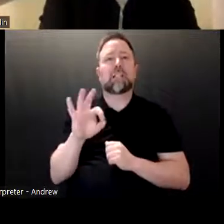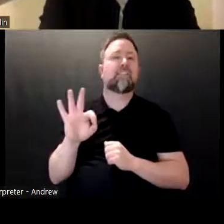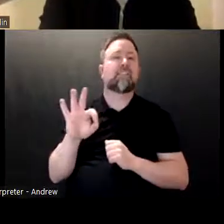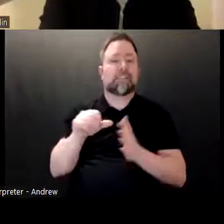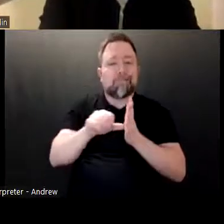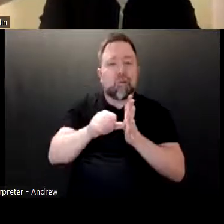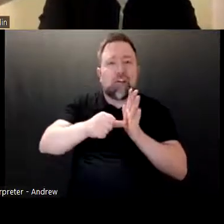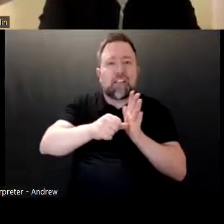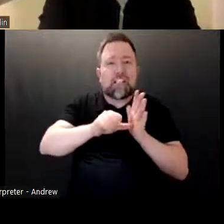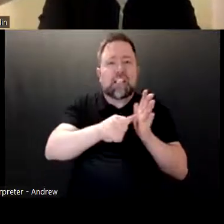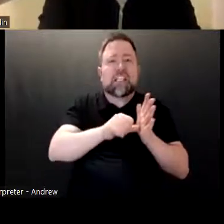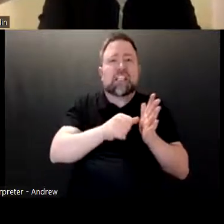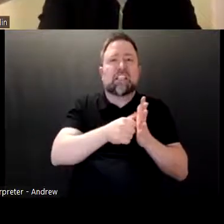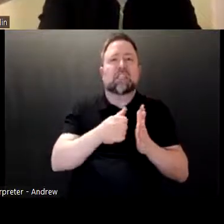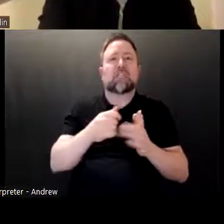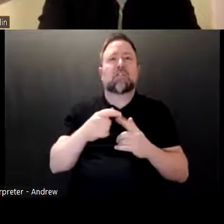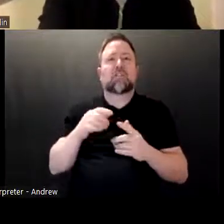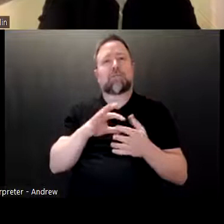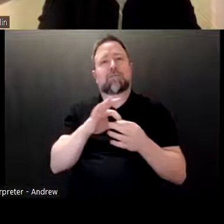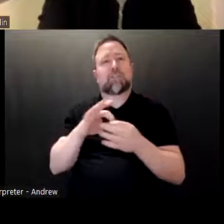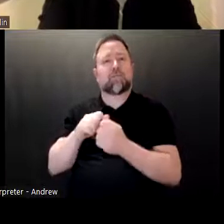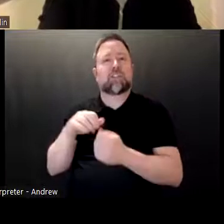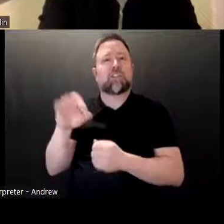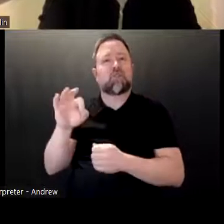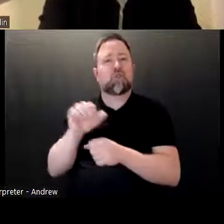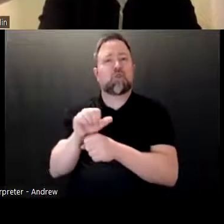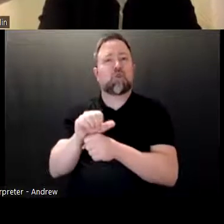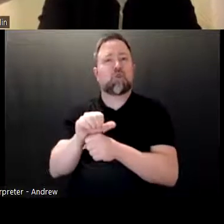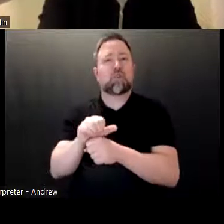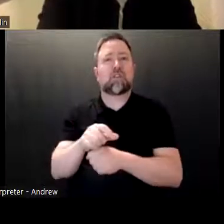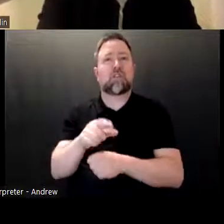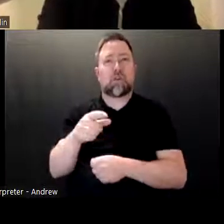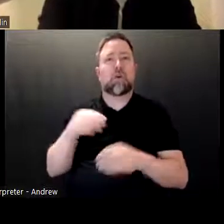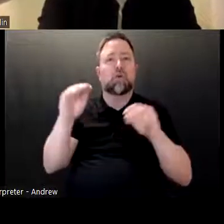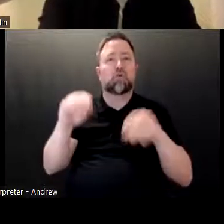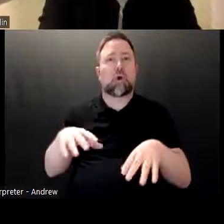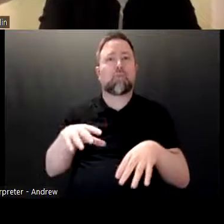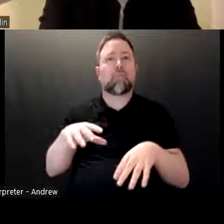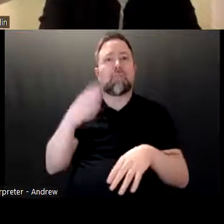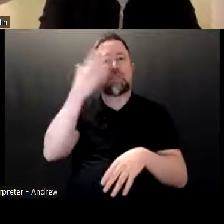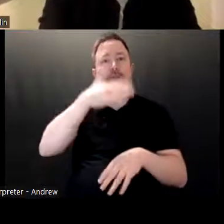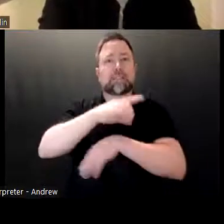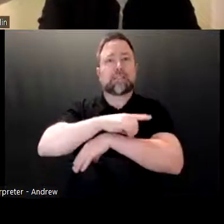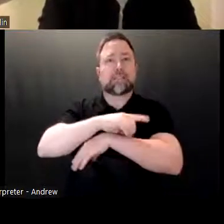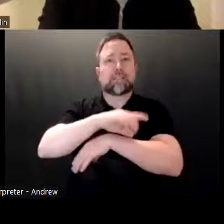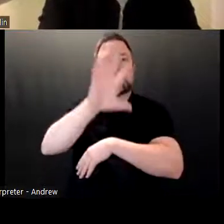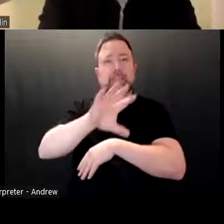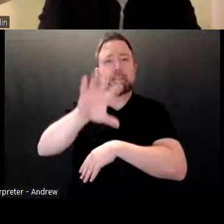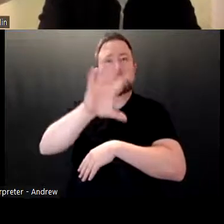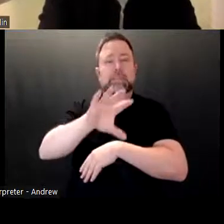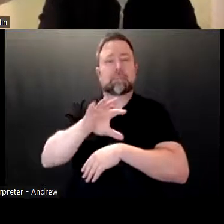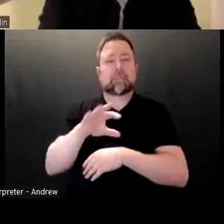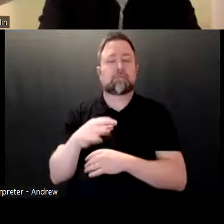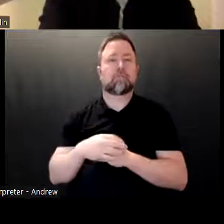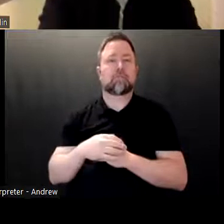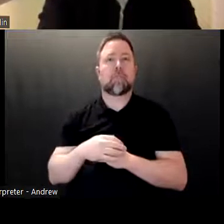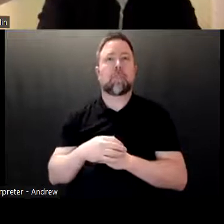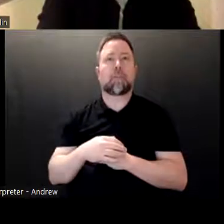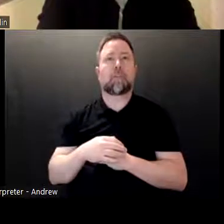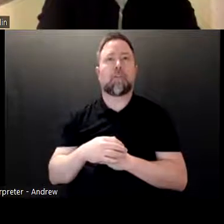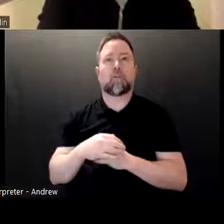Esherick would display the printed pages, but also the carved printing blocks, which he would sometimes